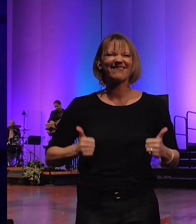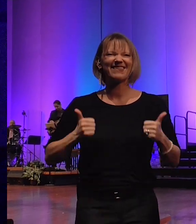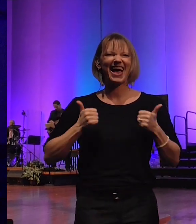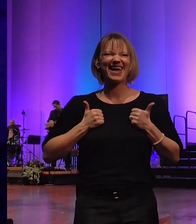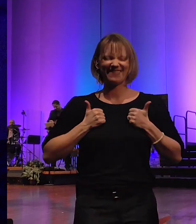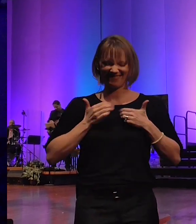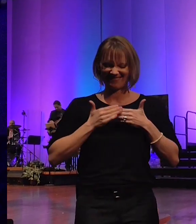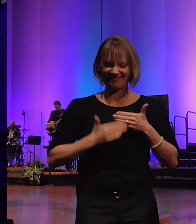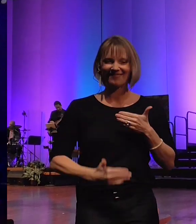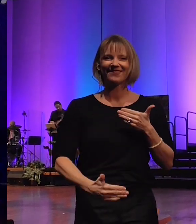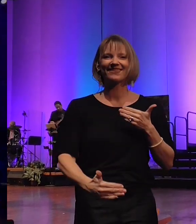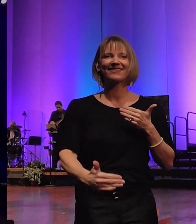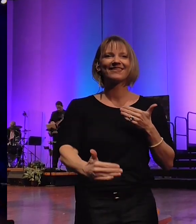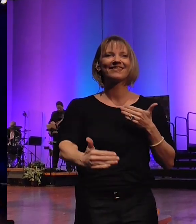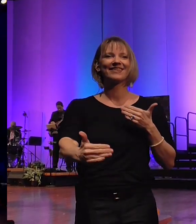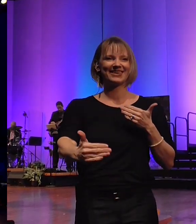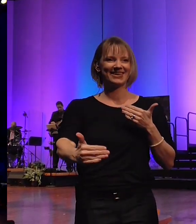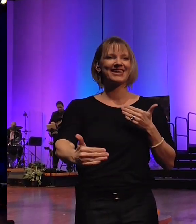of life.